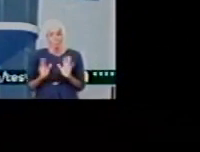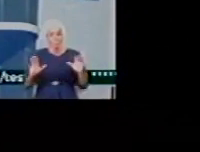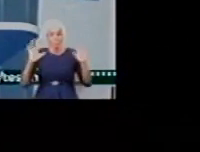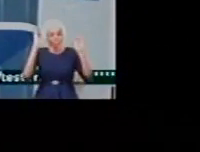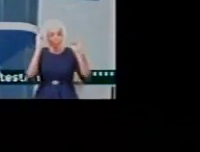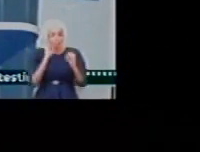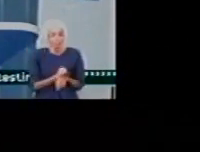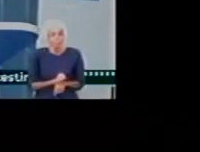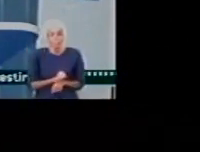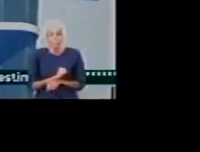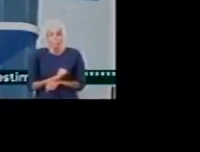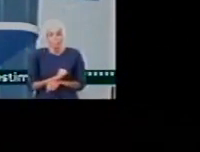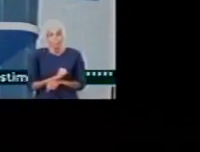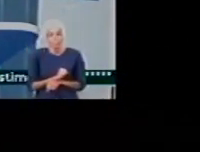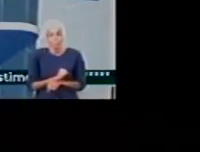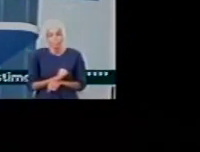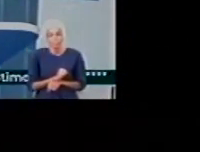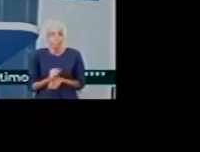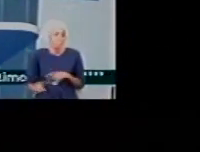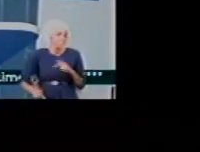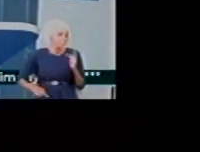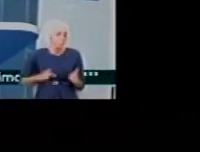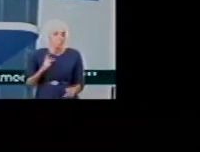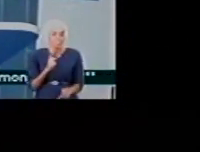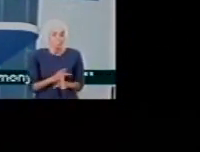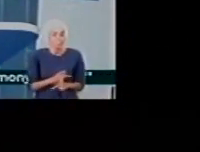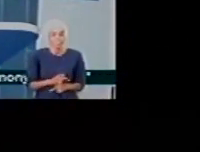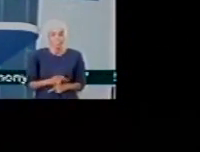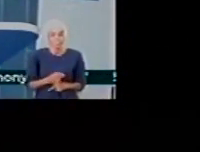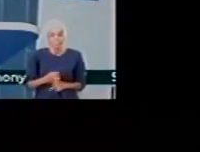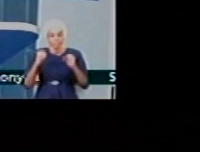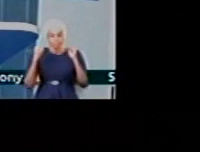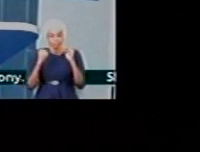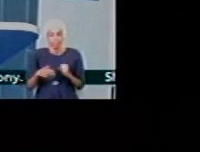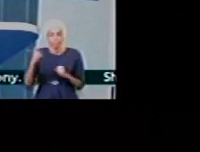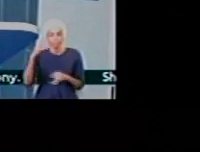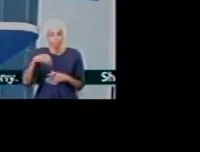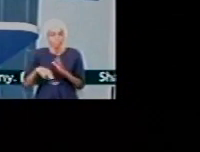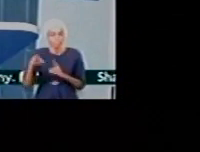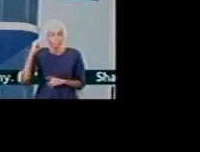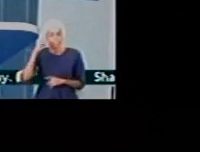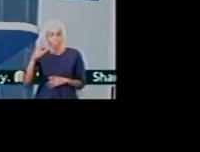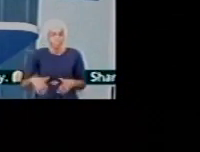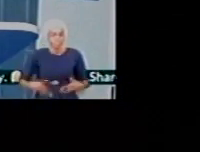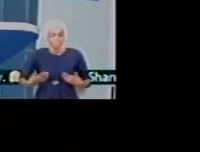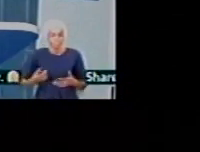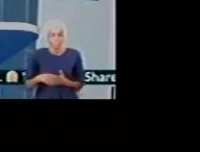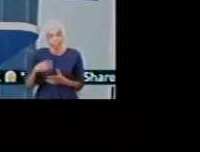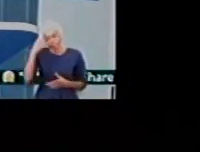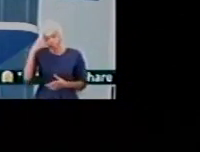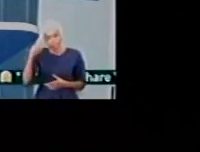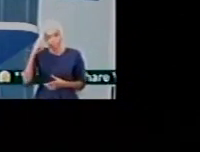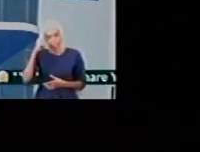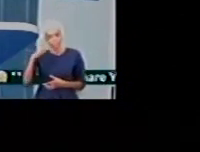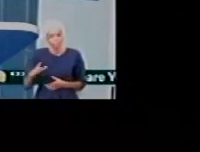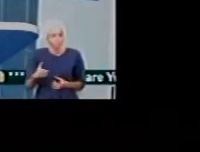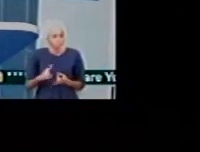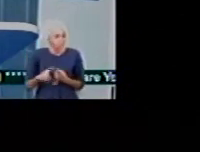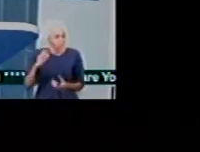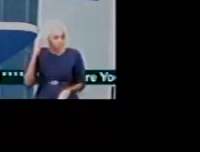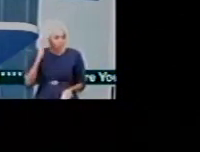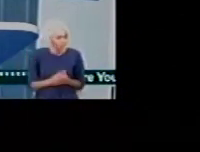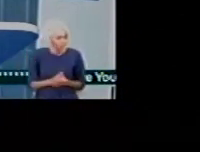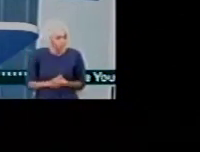God in our life for the child to stop that situation. Your own situation